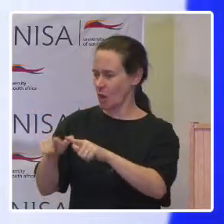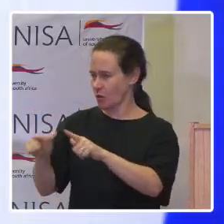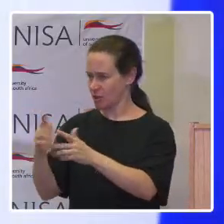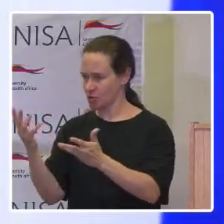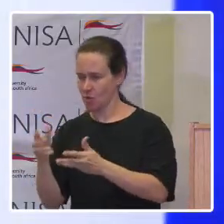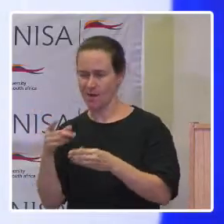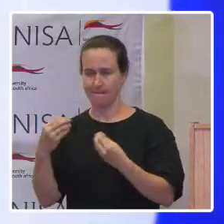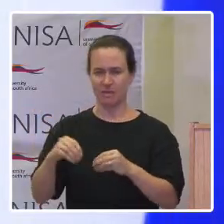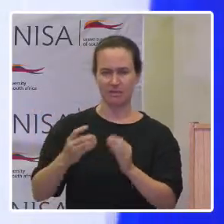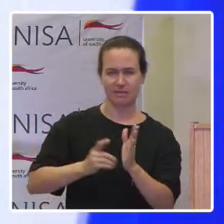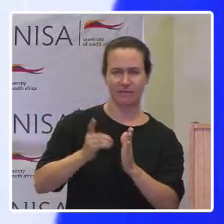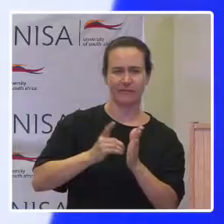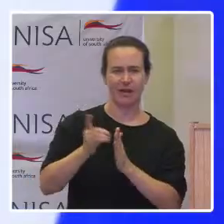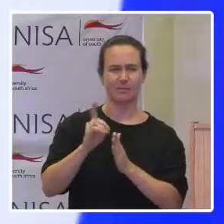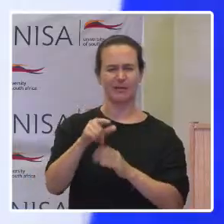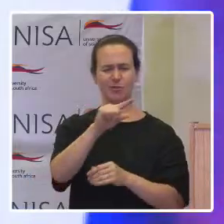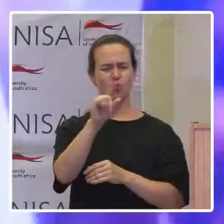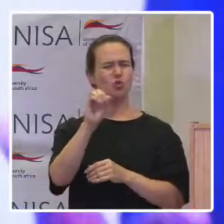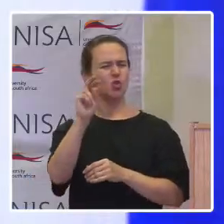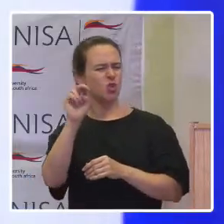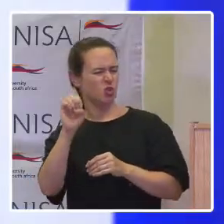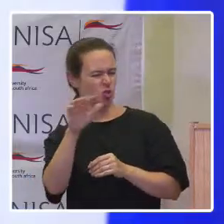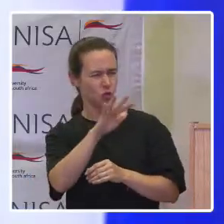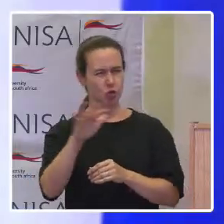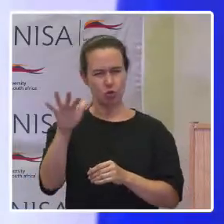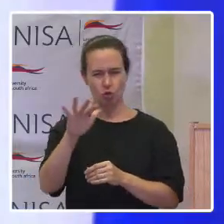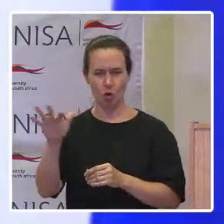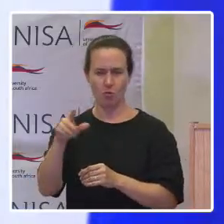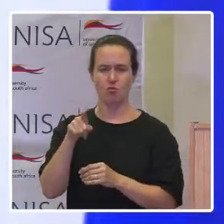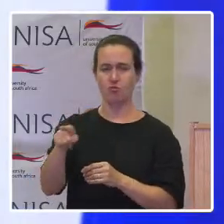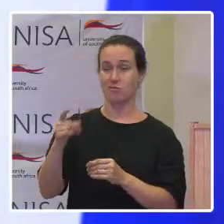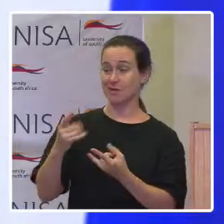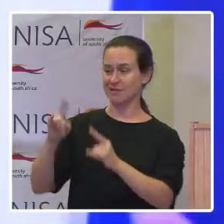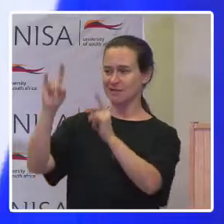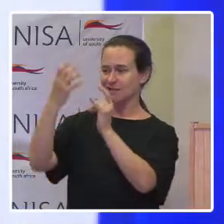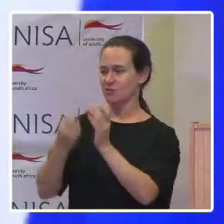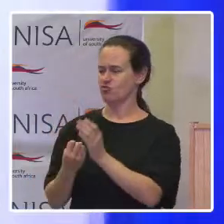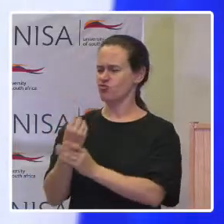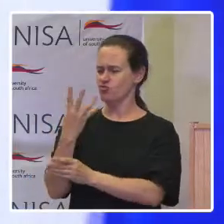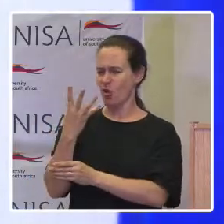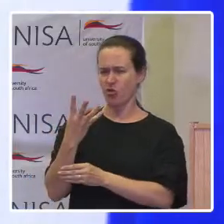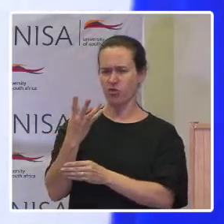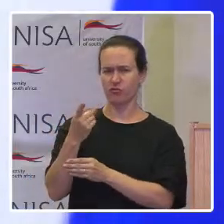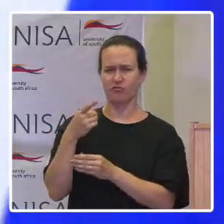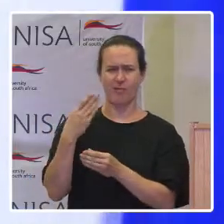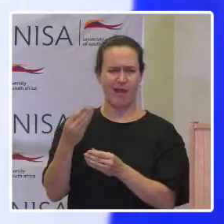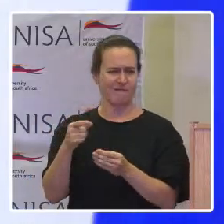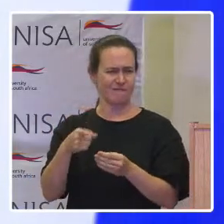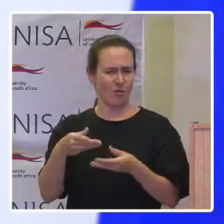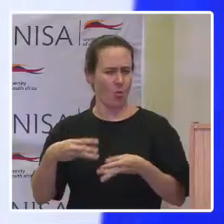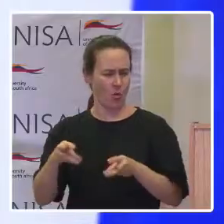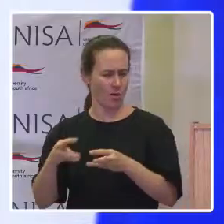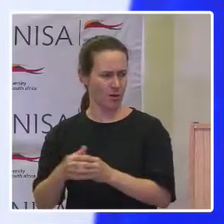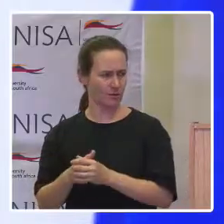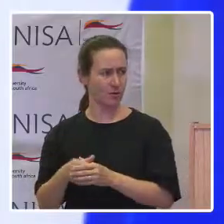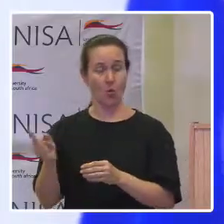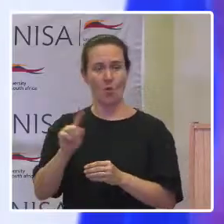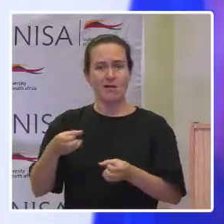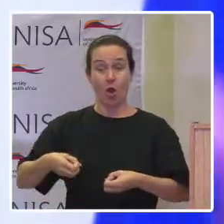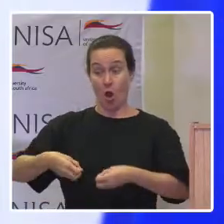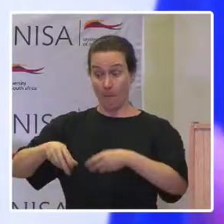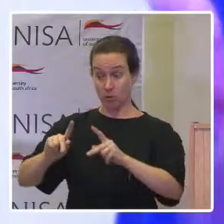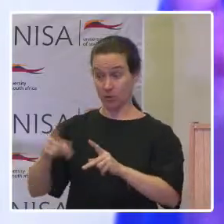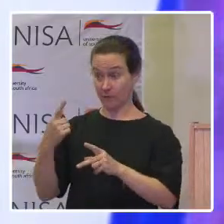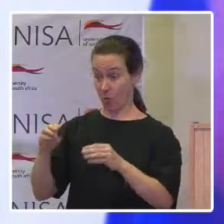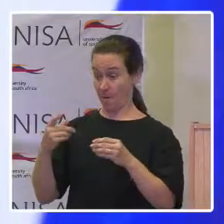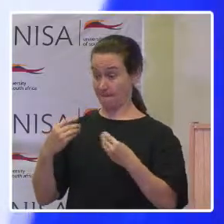development zones, we're talking of urban growth models. What opportunities exist for an